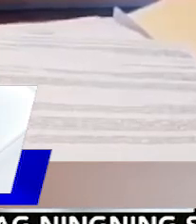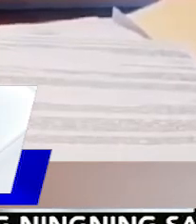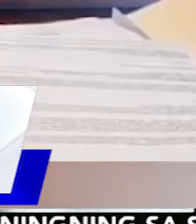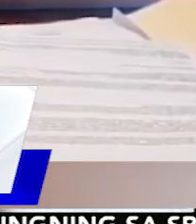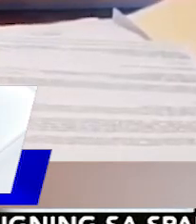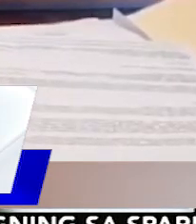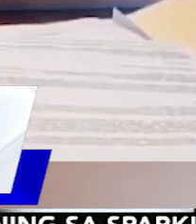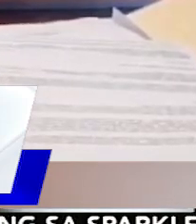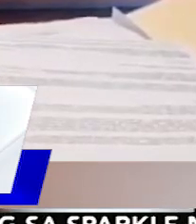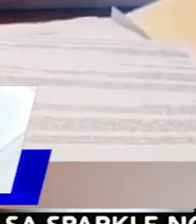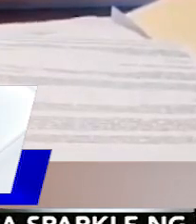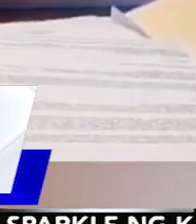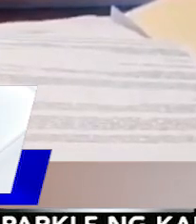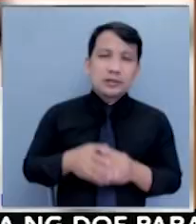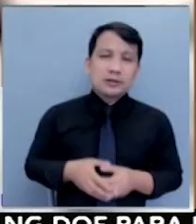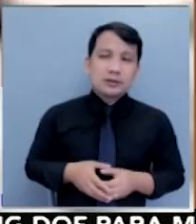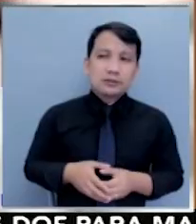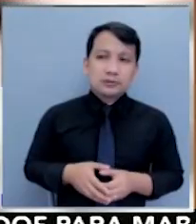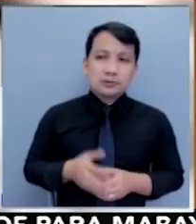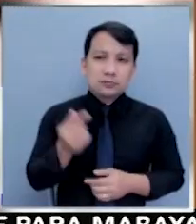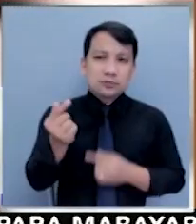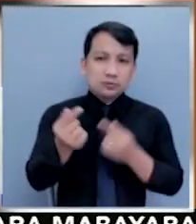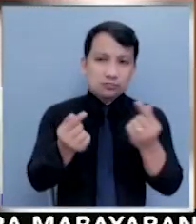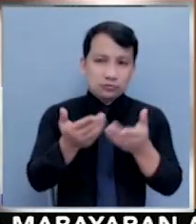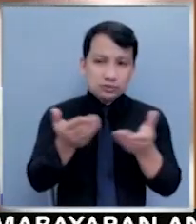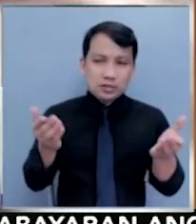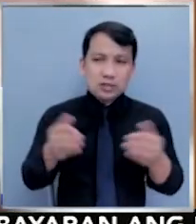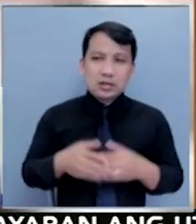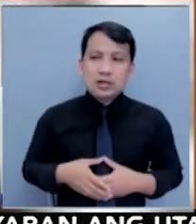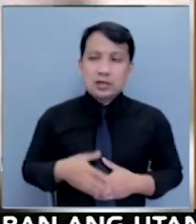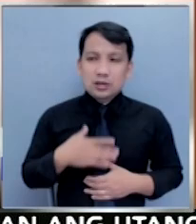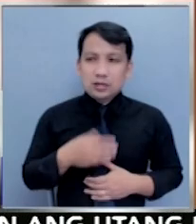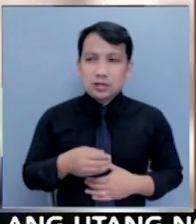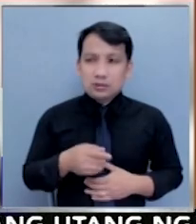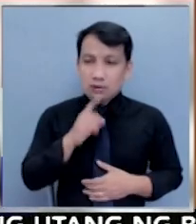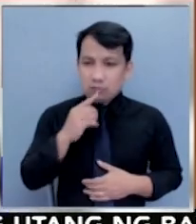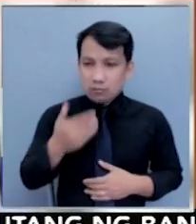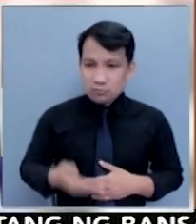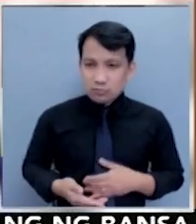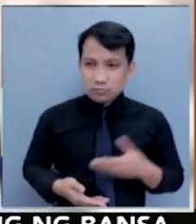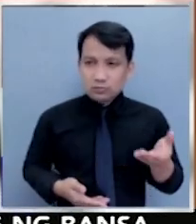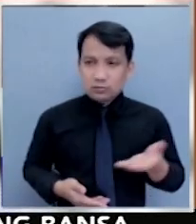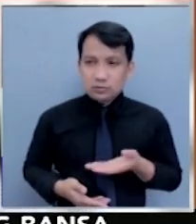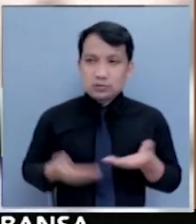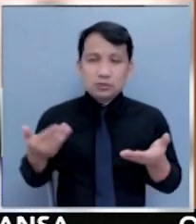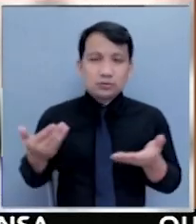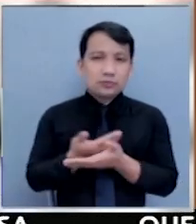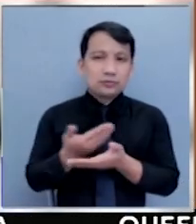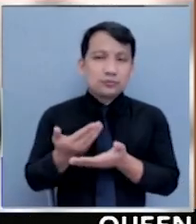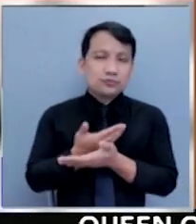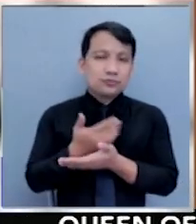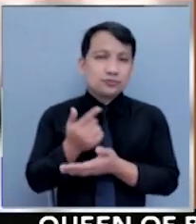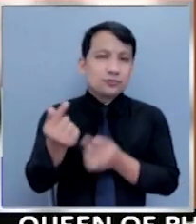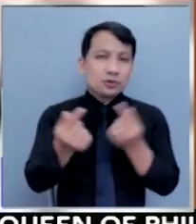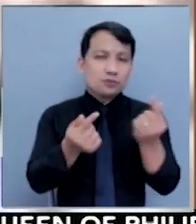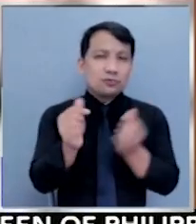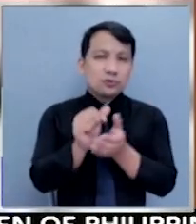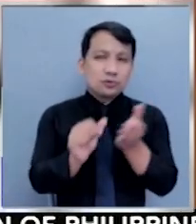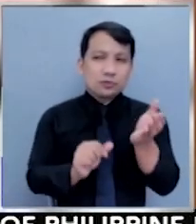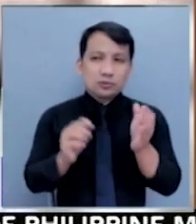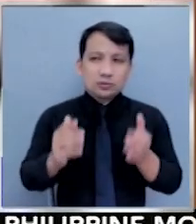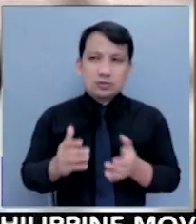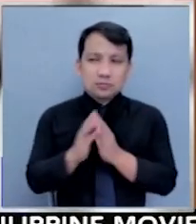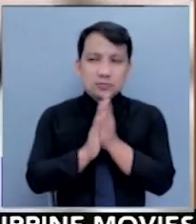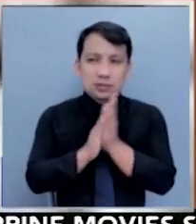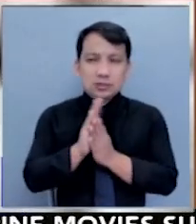Congratulations, mga Kapuso. I would like to officially welcome our new Kapuso artists. I'm very excited to see you in